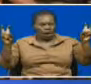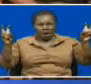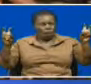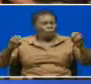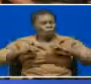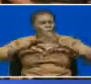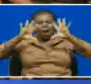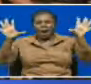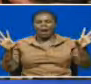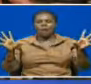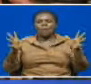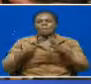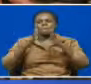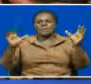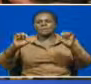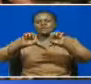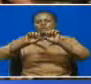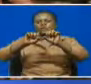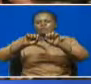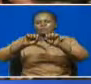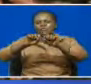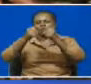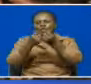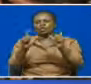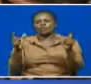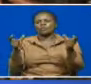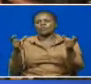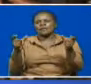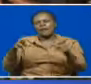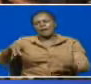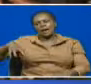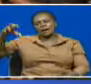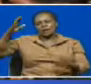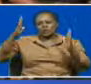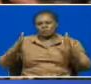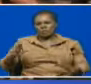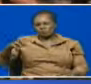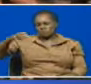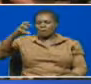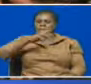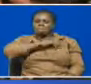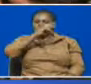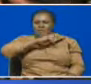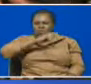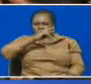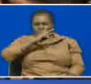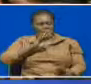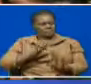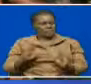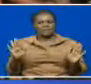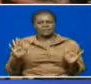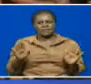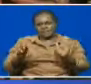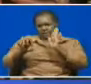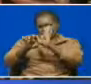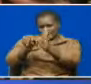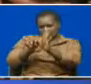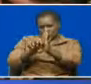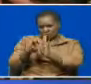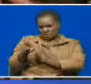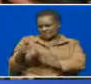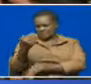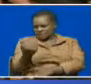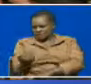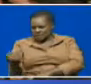blown out of proportion by social media. An adult is an adult. Okay. Who is mature more than that kid. Like the way I said, these